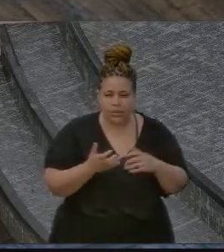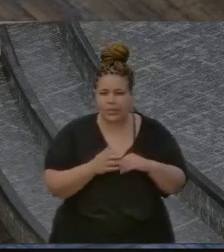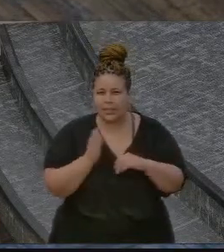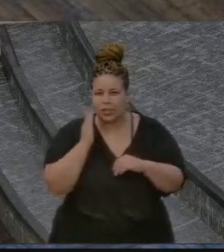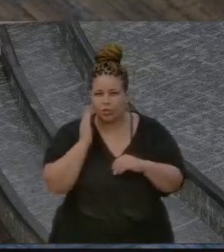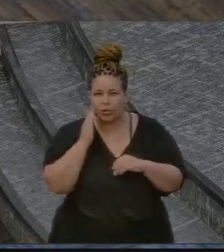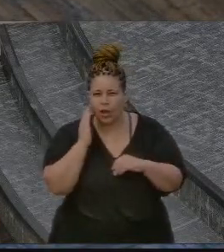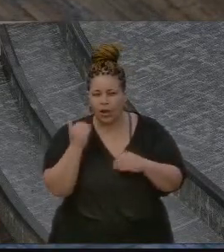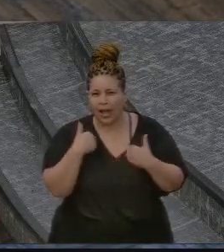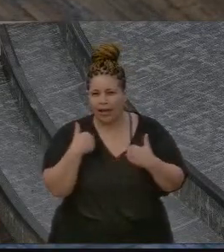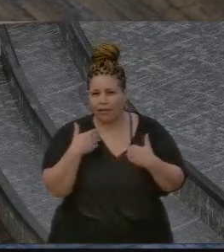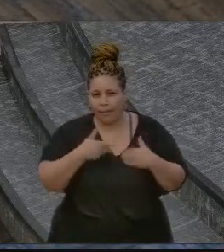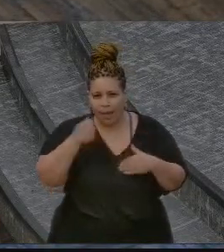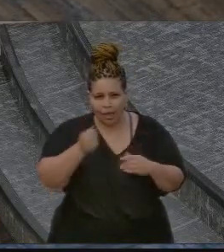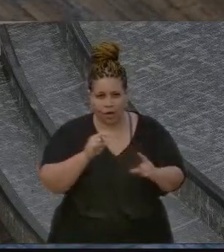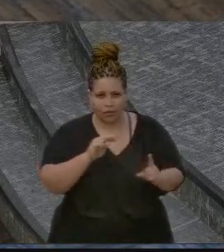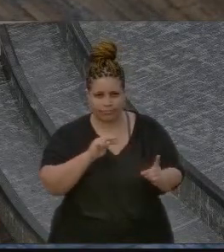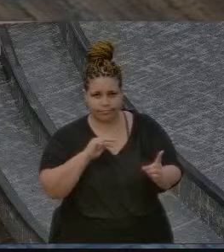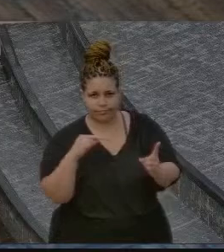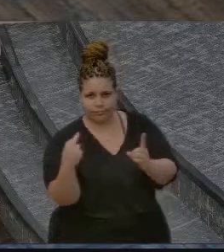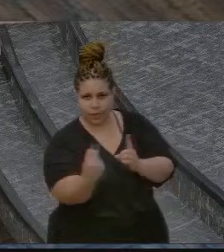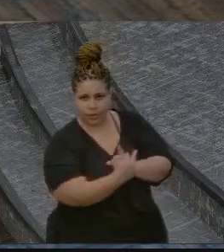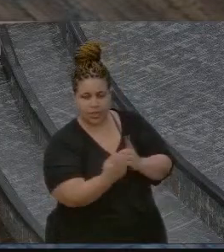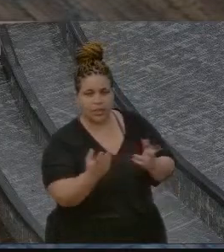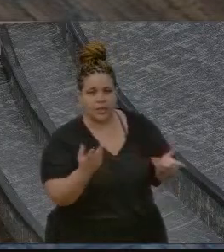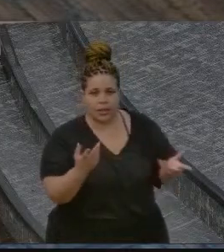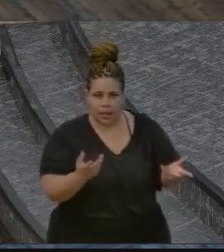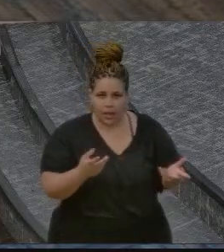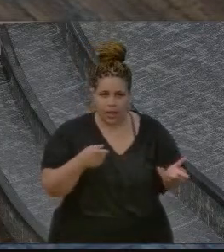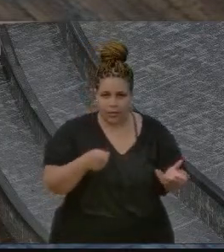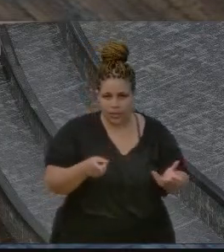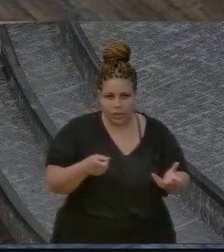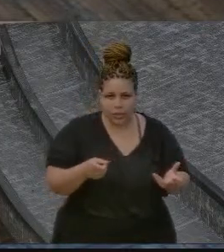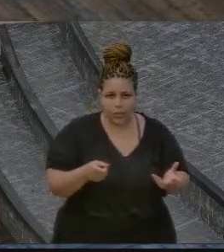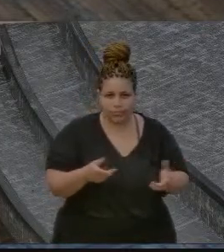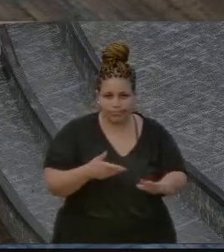not we're getting the best bang for our buck.